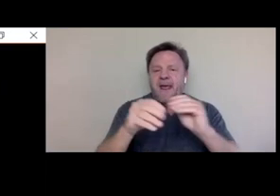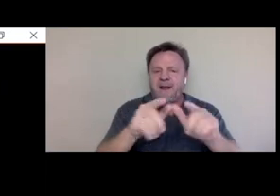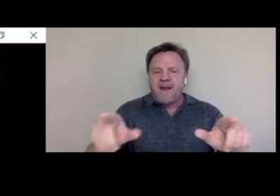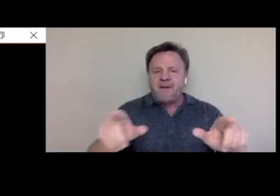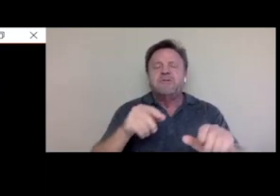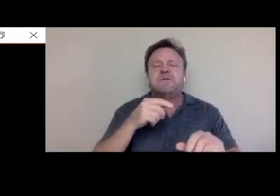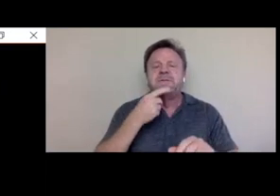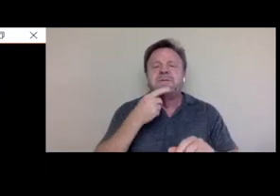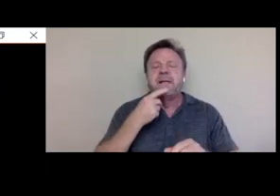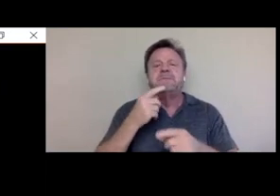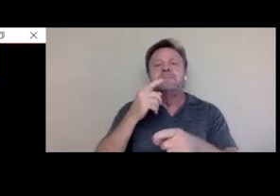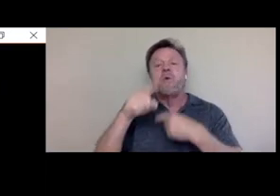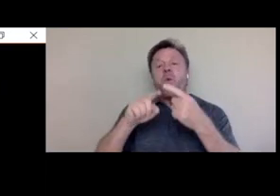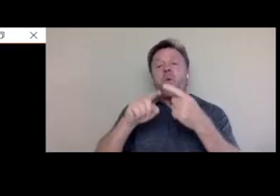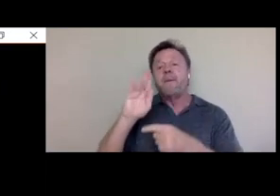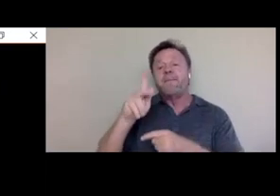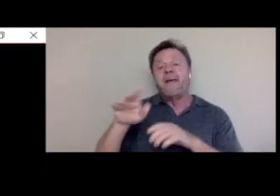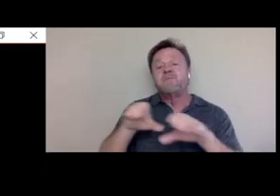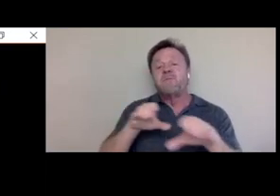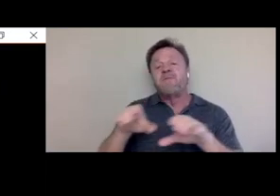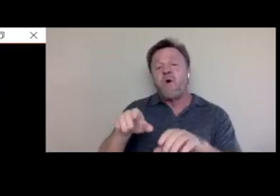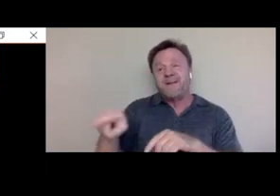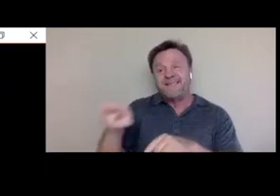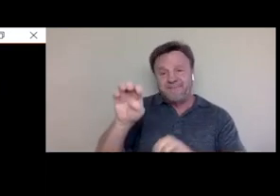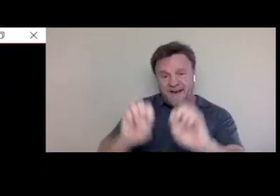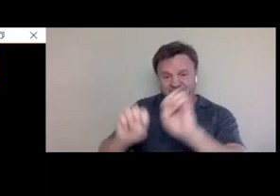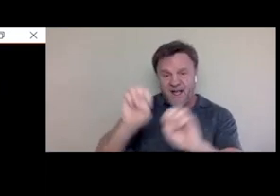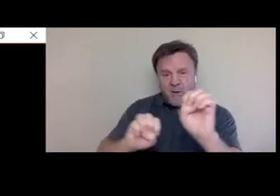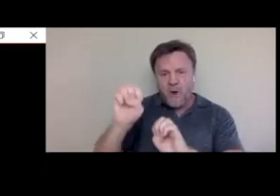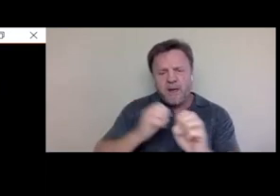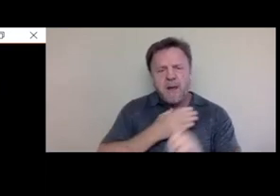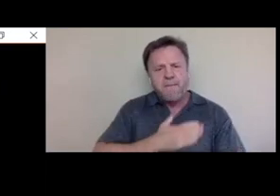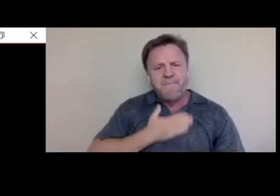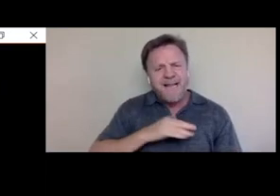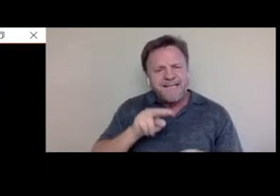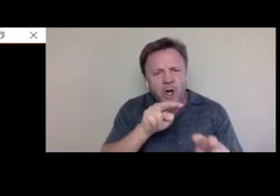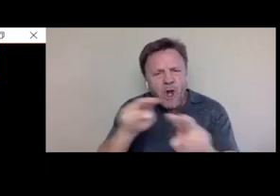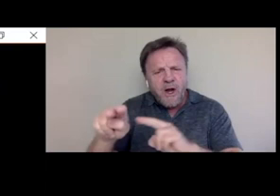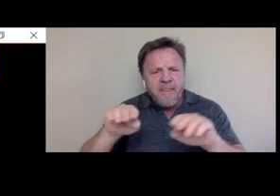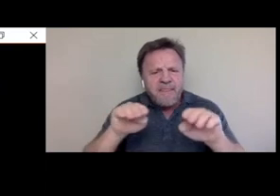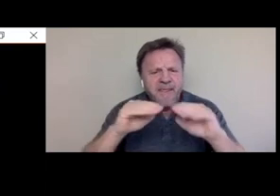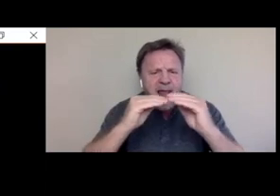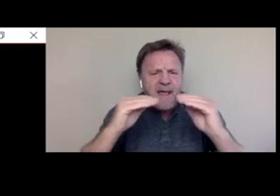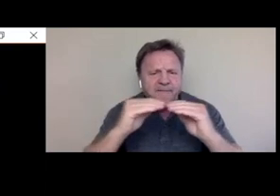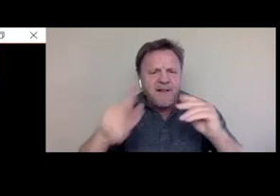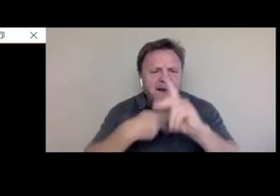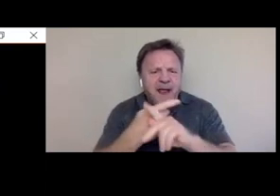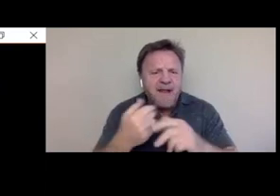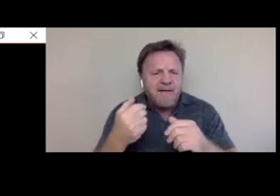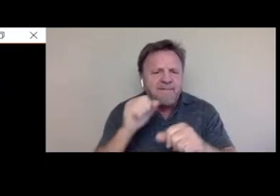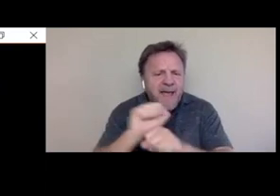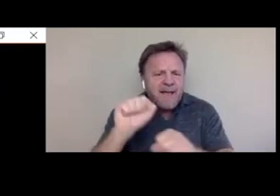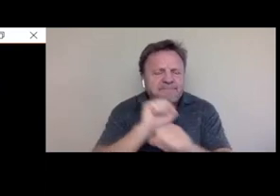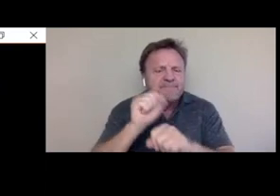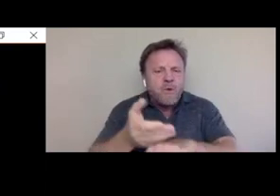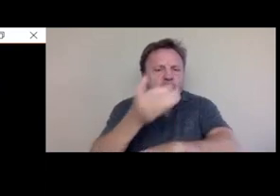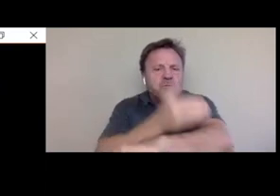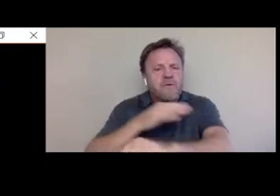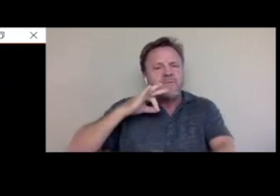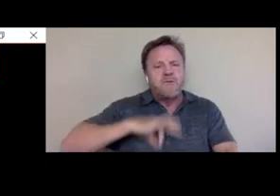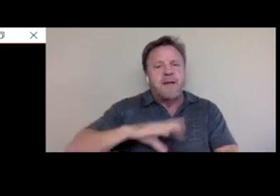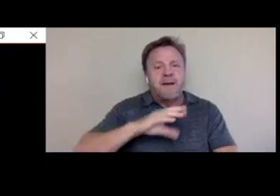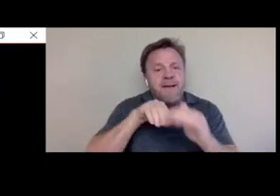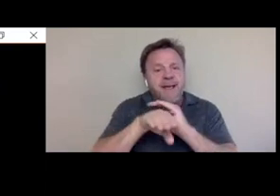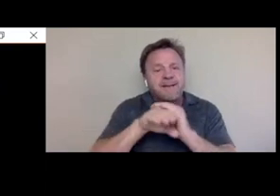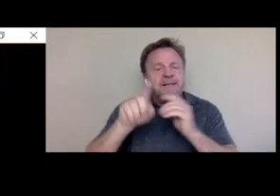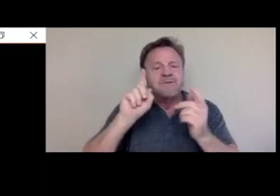when a bank's performance is being evaluated, please look at the level and type of efforts to improve credit and access to